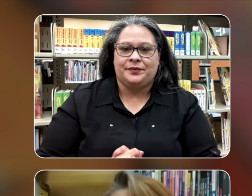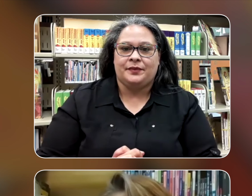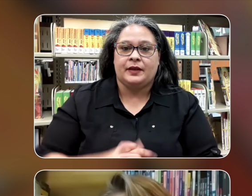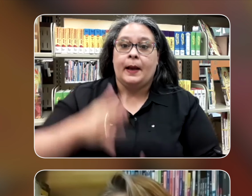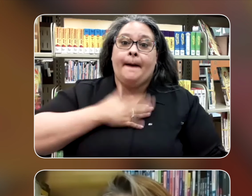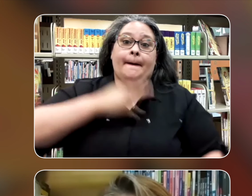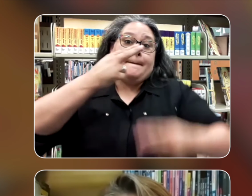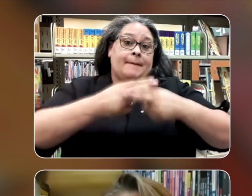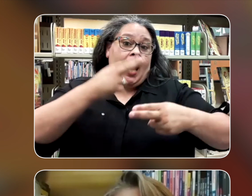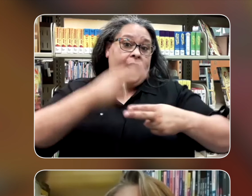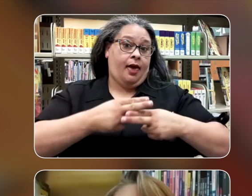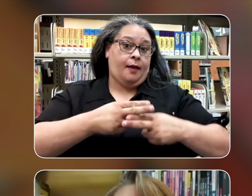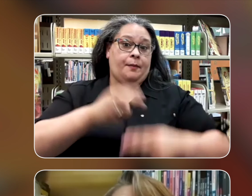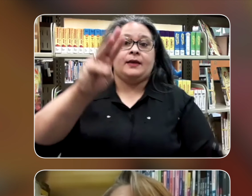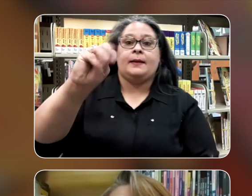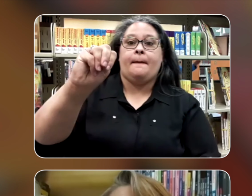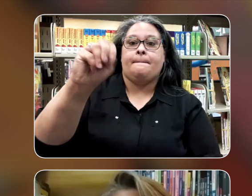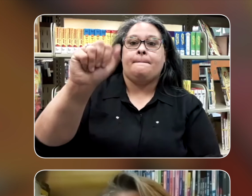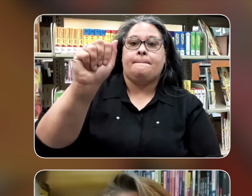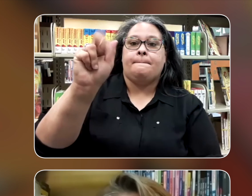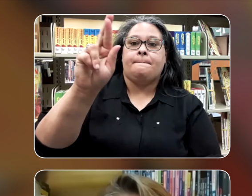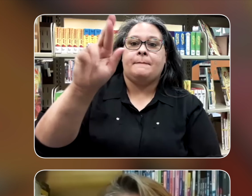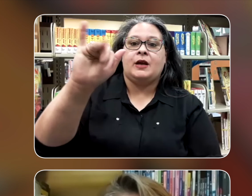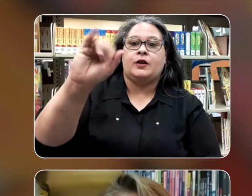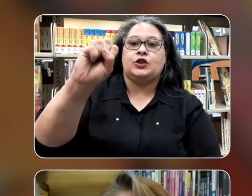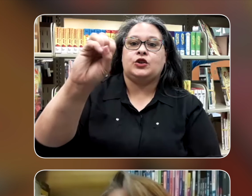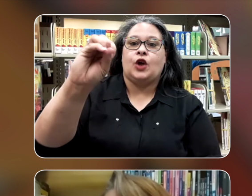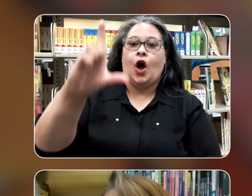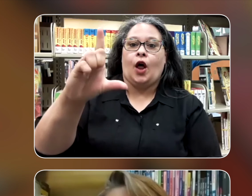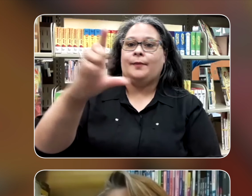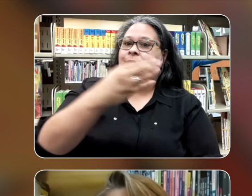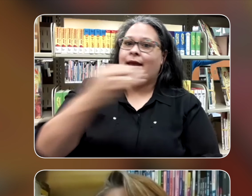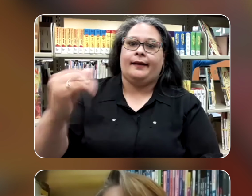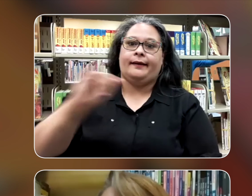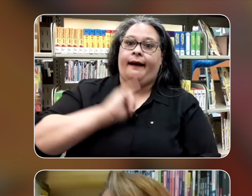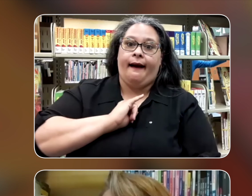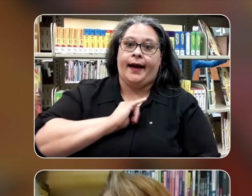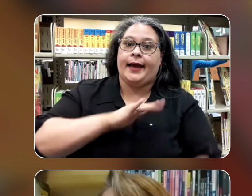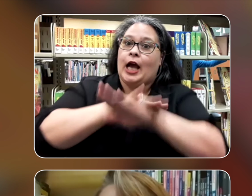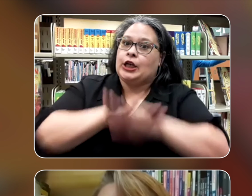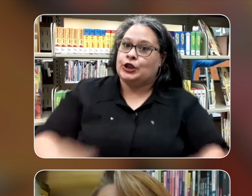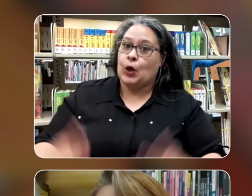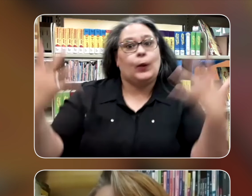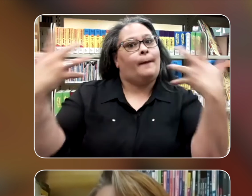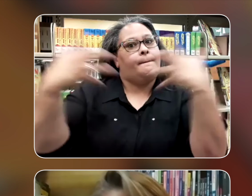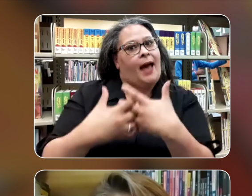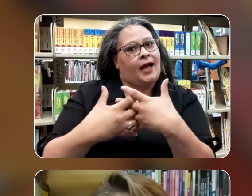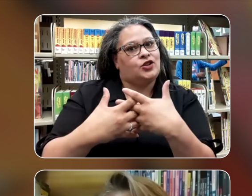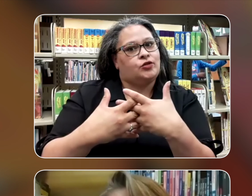My name is Marisol McDonald and I don't